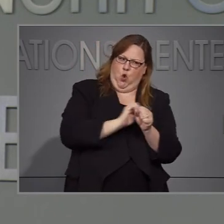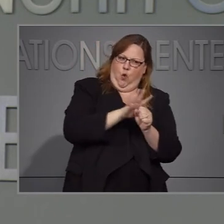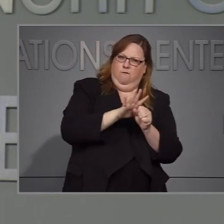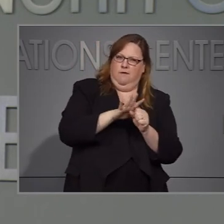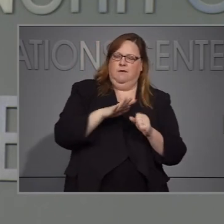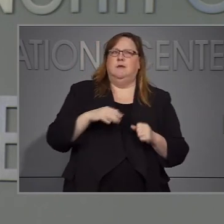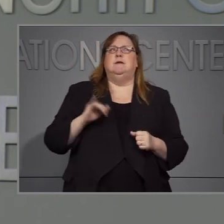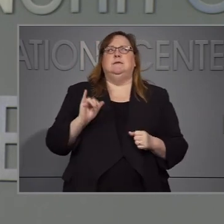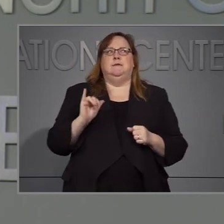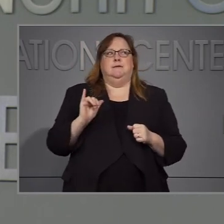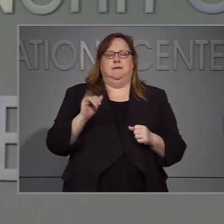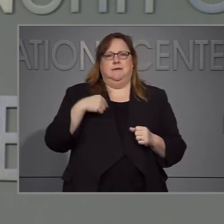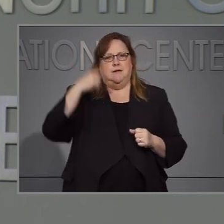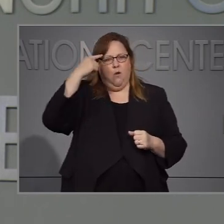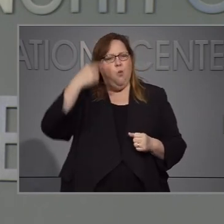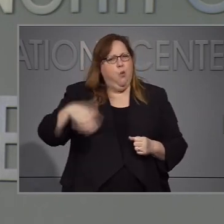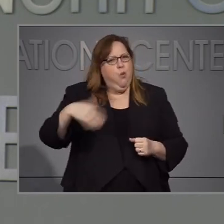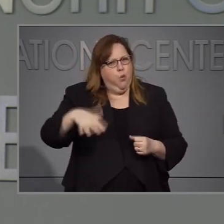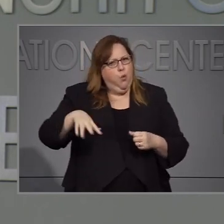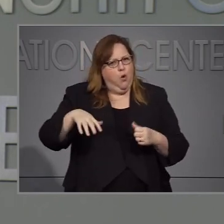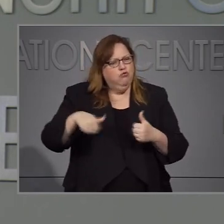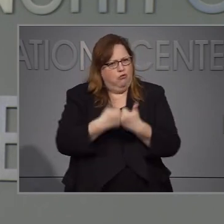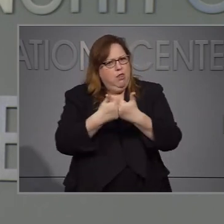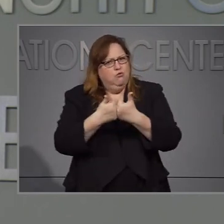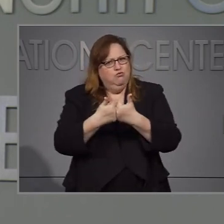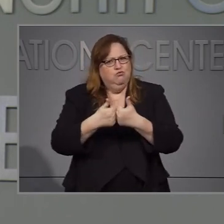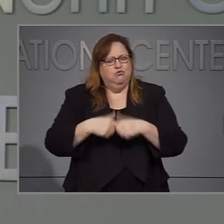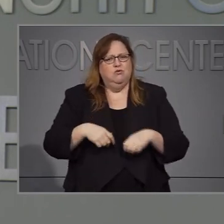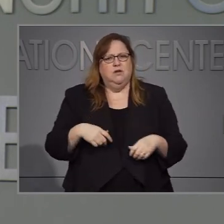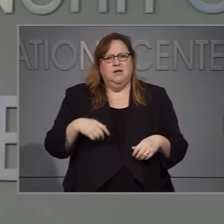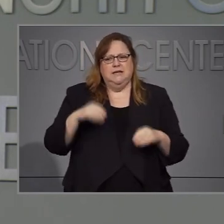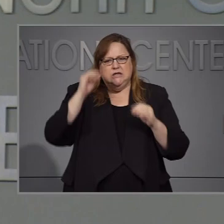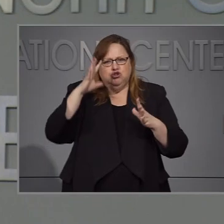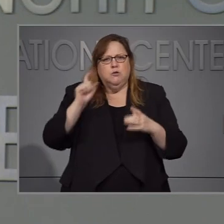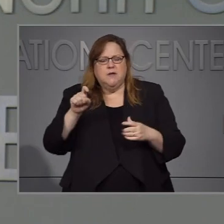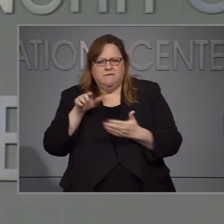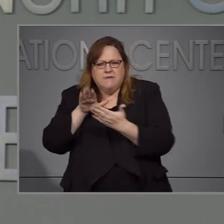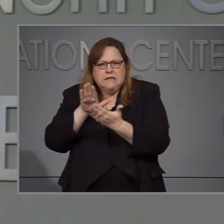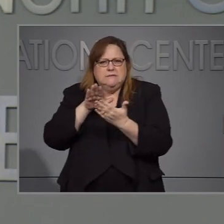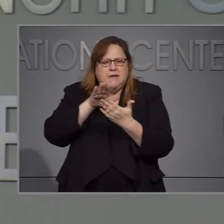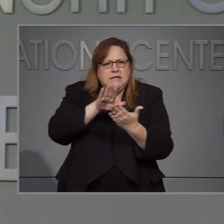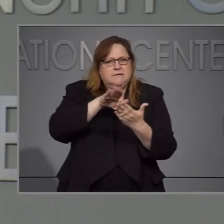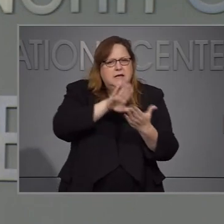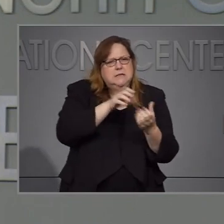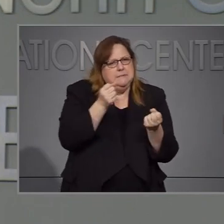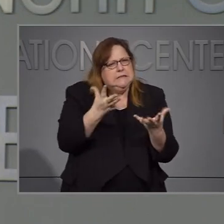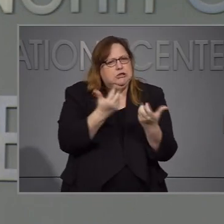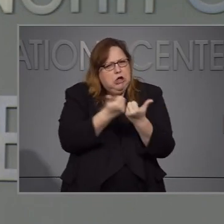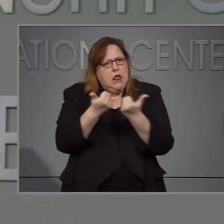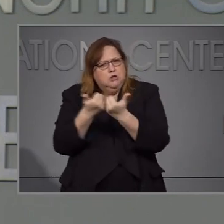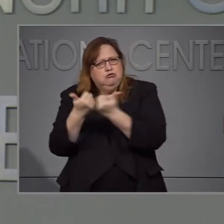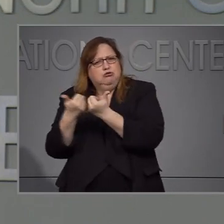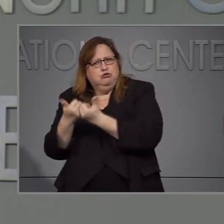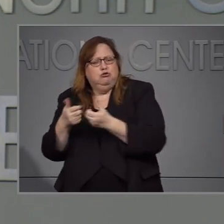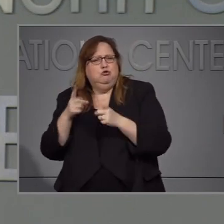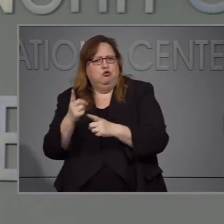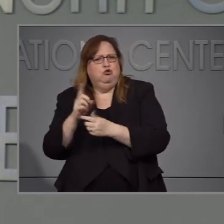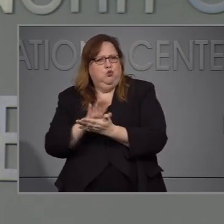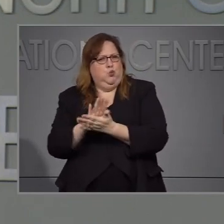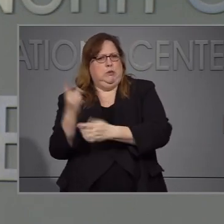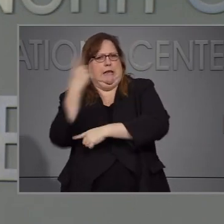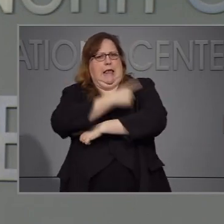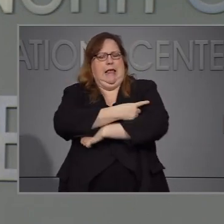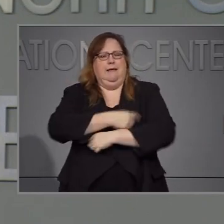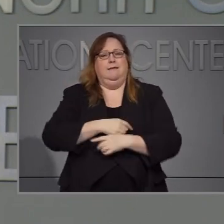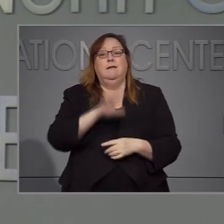tough. A lot of additional things that teachers are going to have to deal with. But I have faith in North Carolina's teachers. We want them to